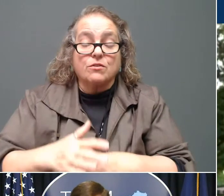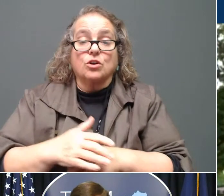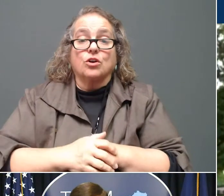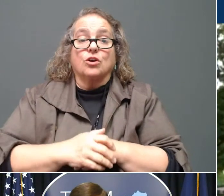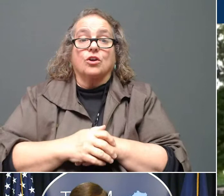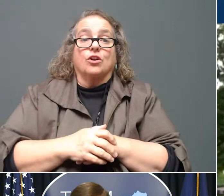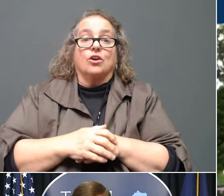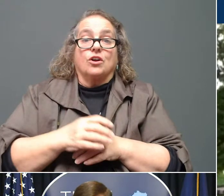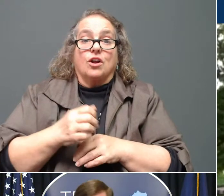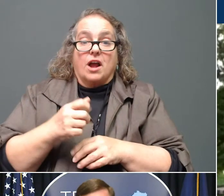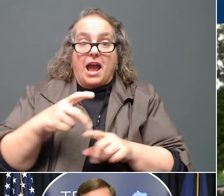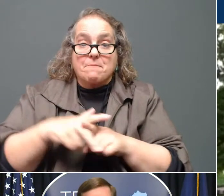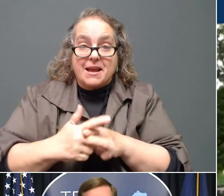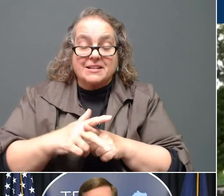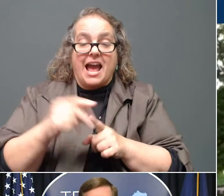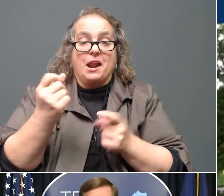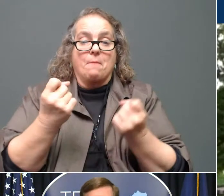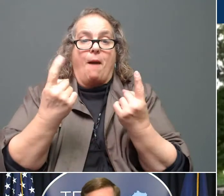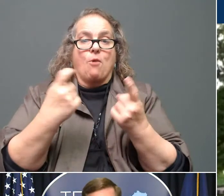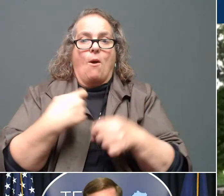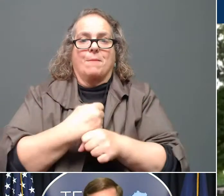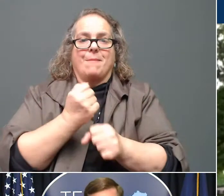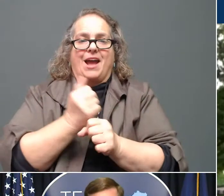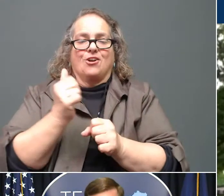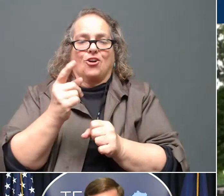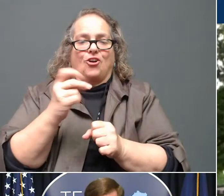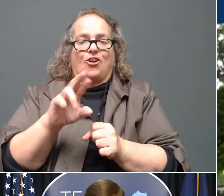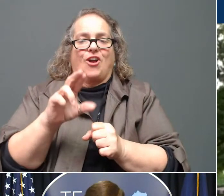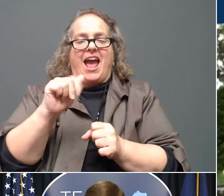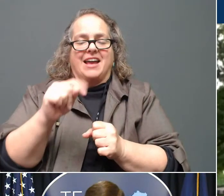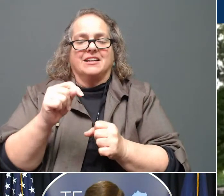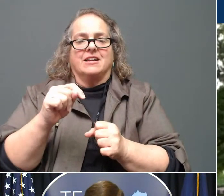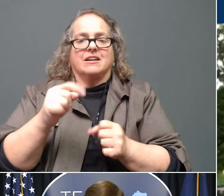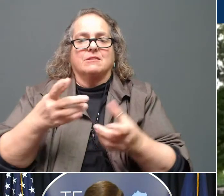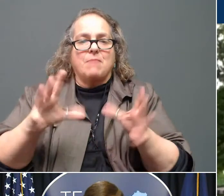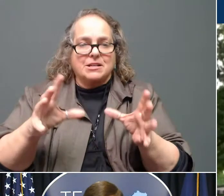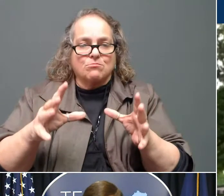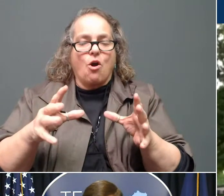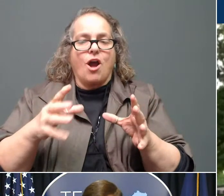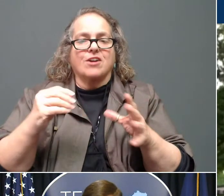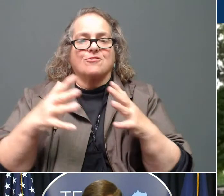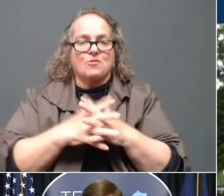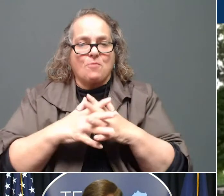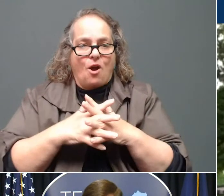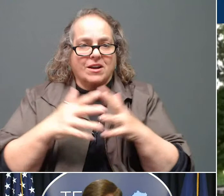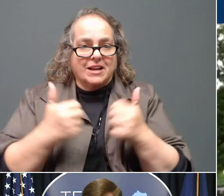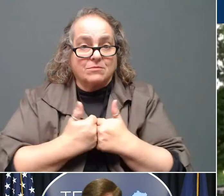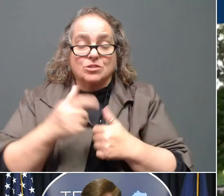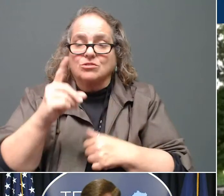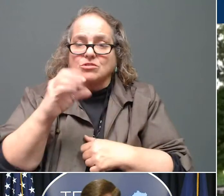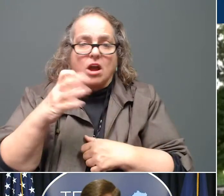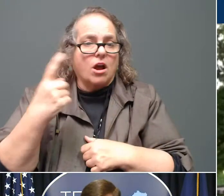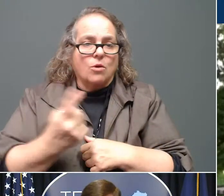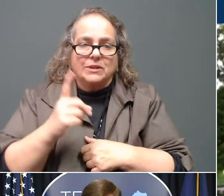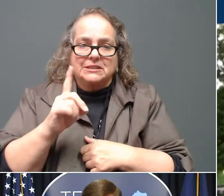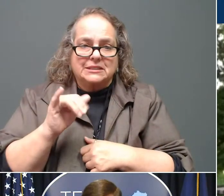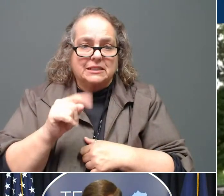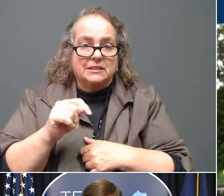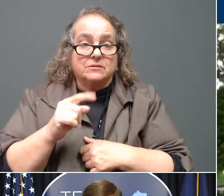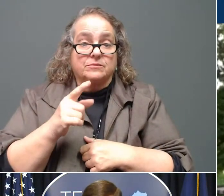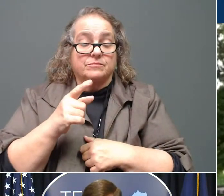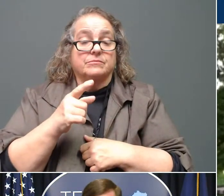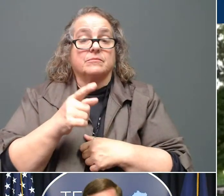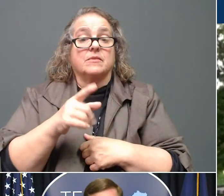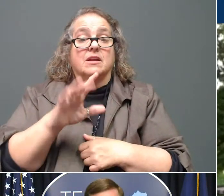maker for basketball games and events. You name it, Doc did it. Doc survived by his wife of 52 years, Martha